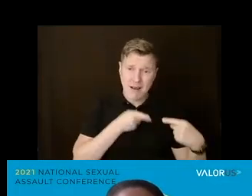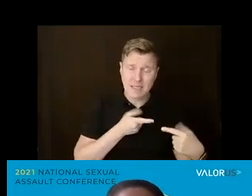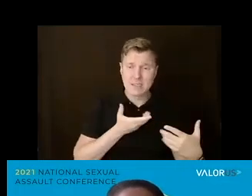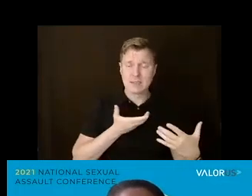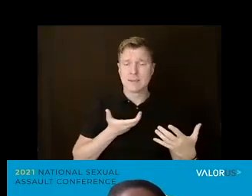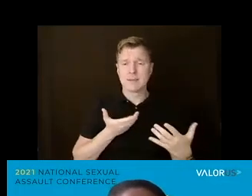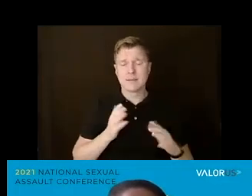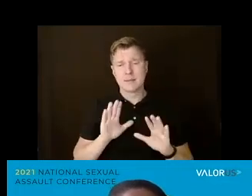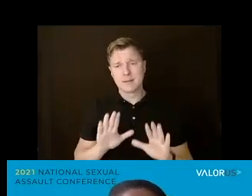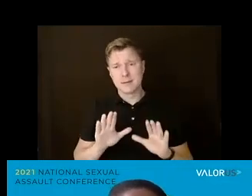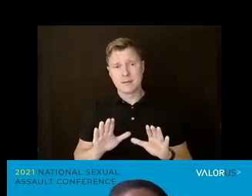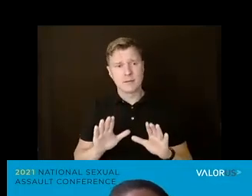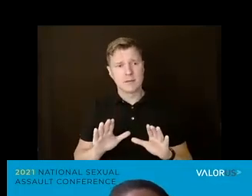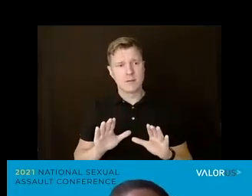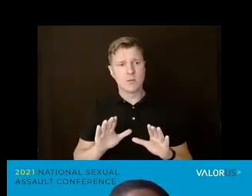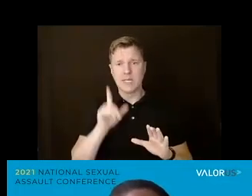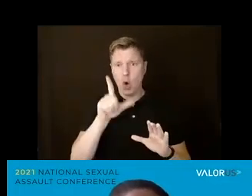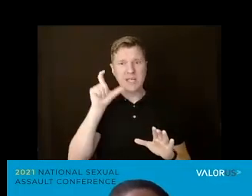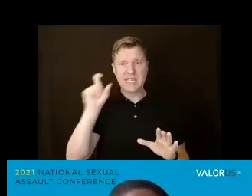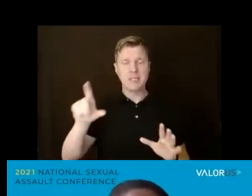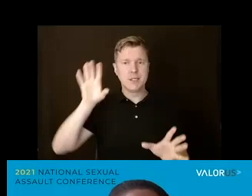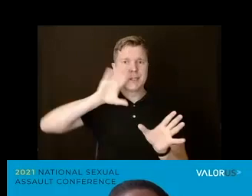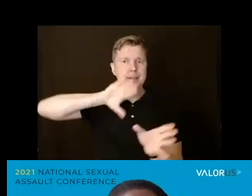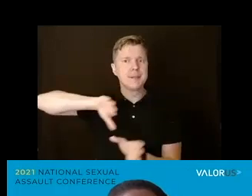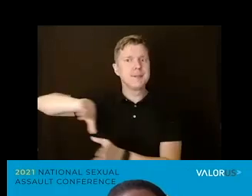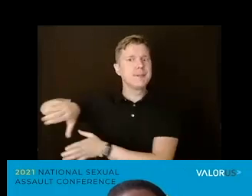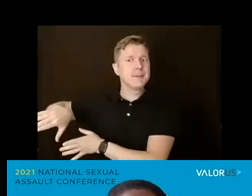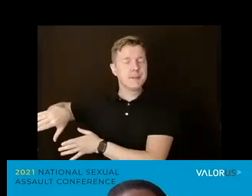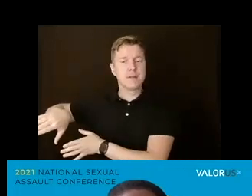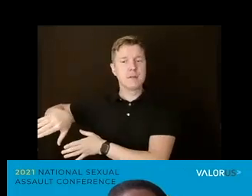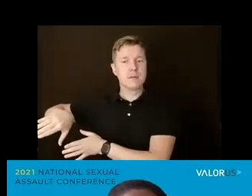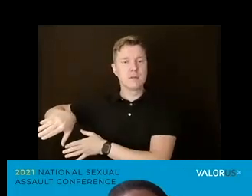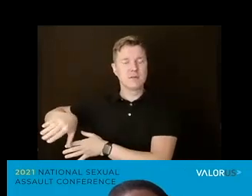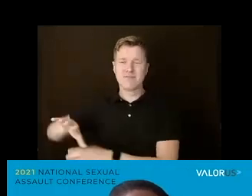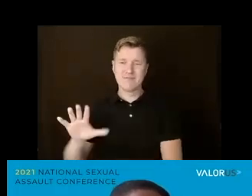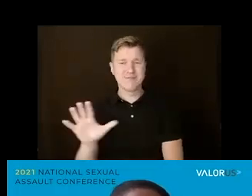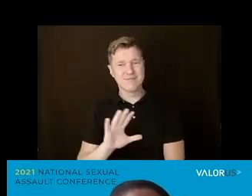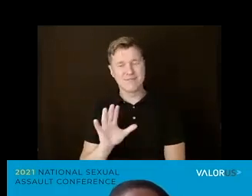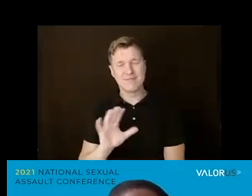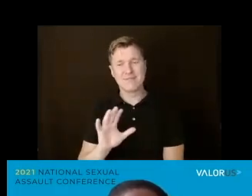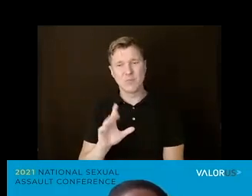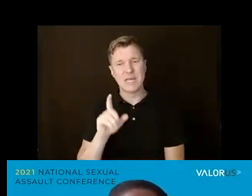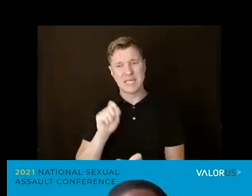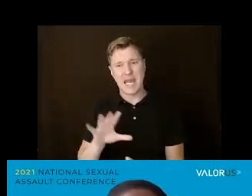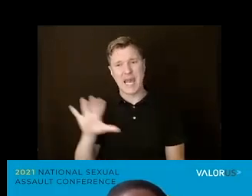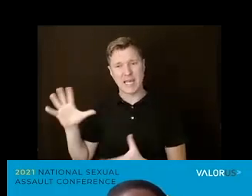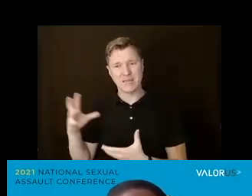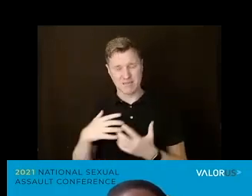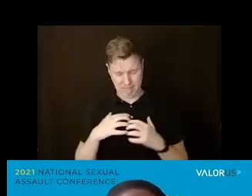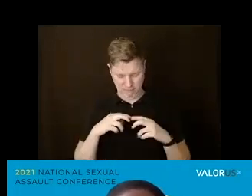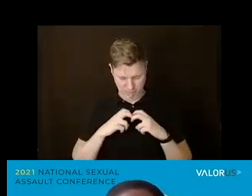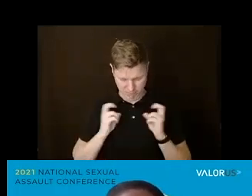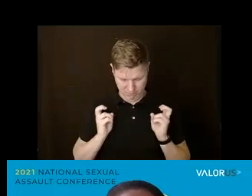we don't have to check that out the door, that our work looks at that for so many people, and we can look at that for ourselves